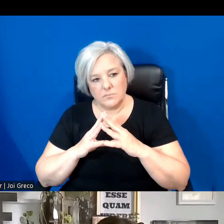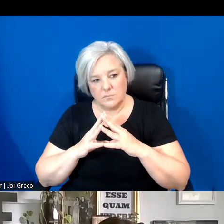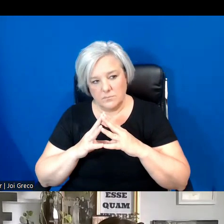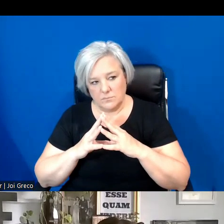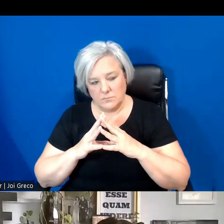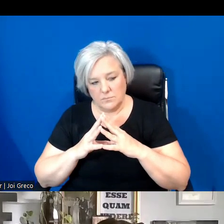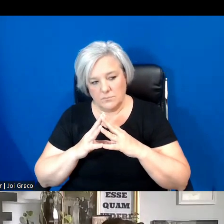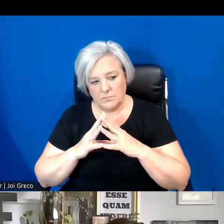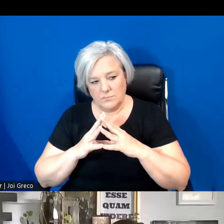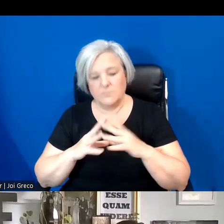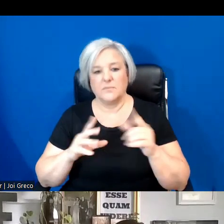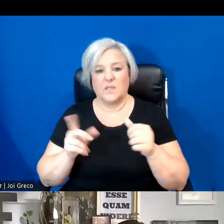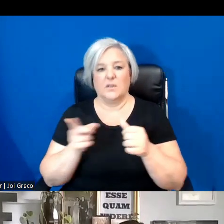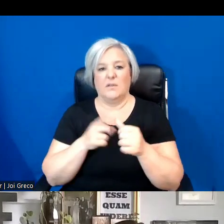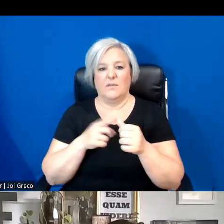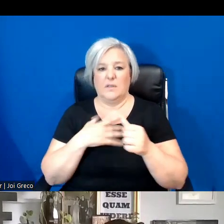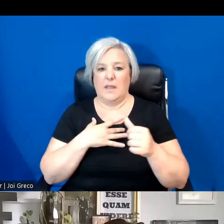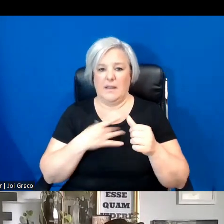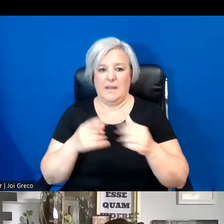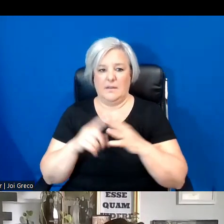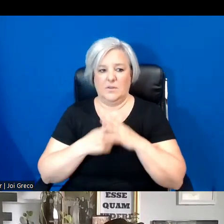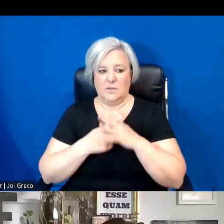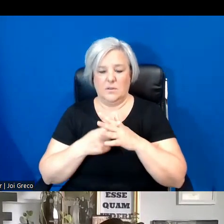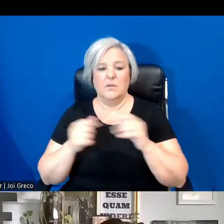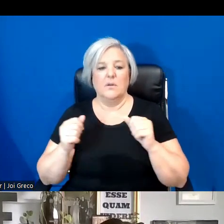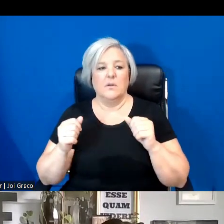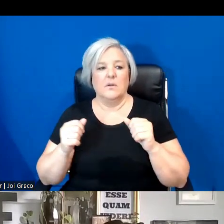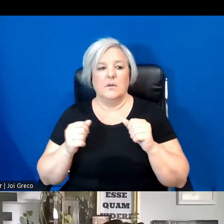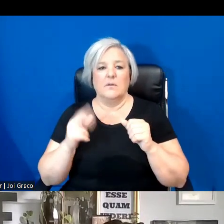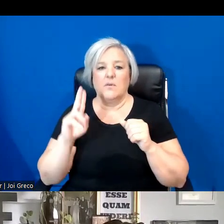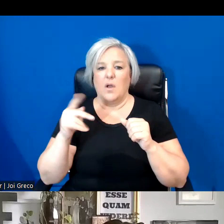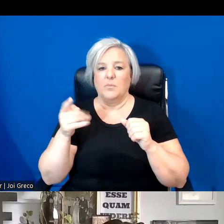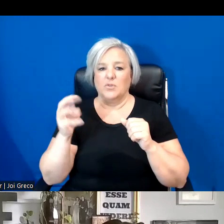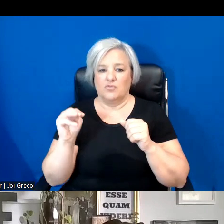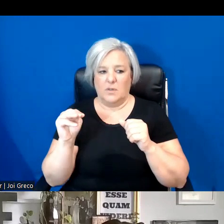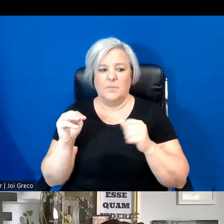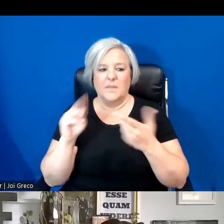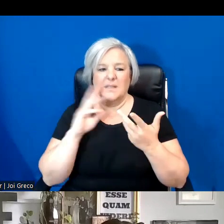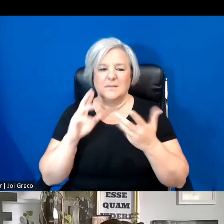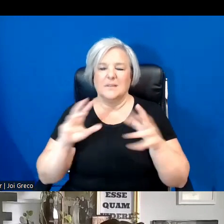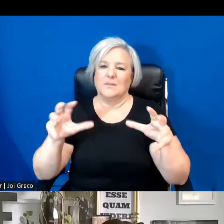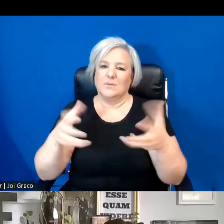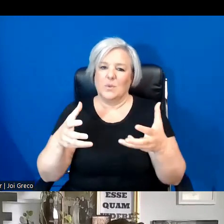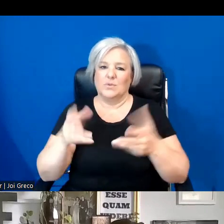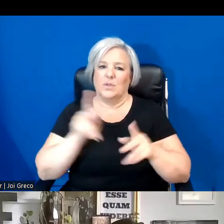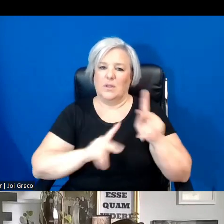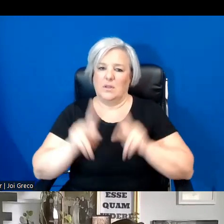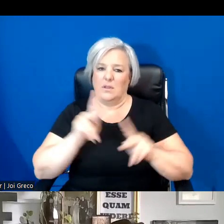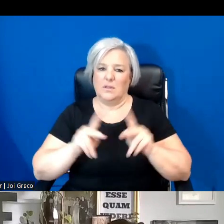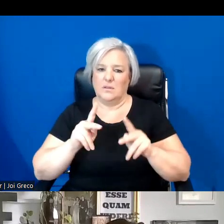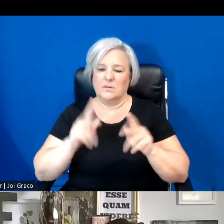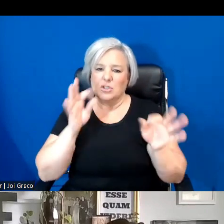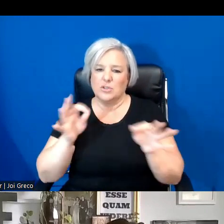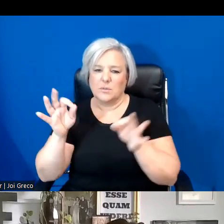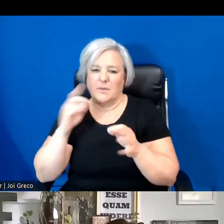Thank you. So the first place I like to start when describing upstream prevention is social determinants of health. Social determinants of health are